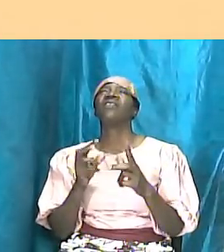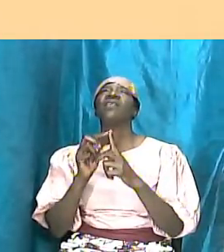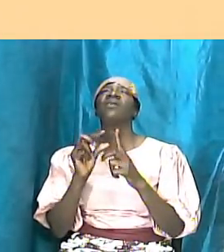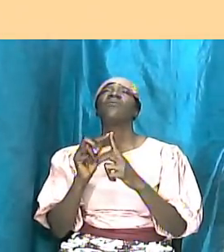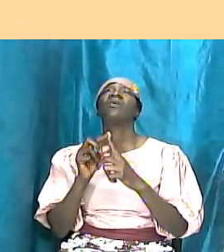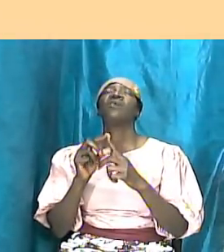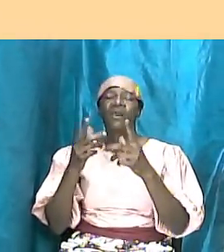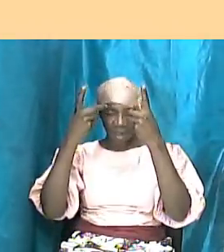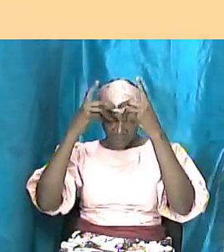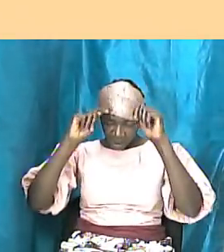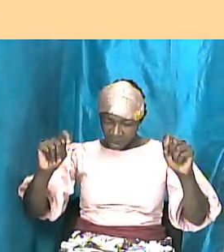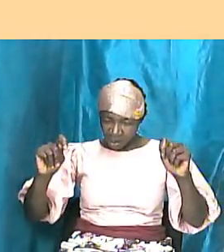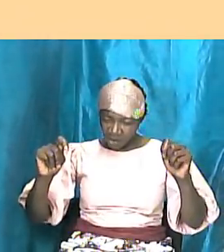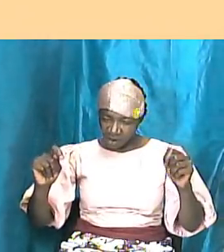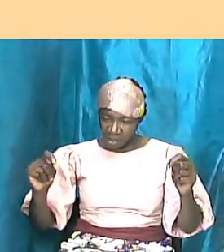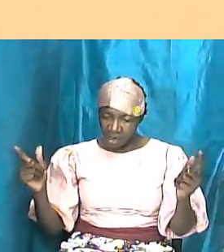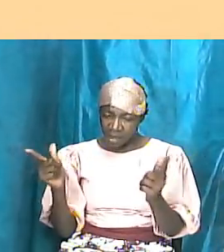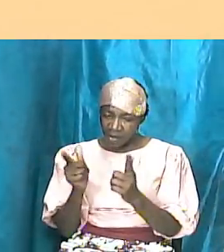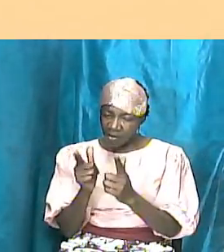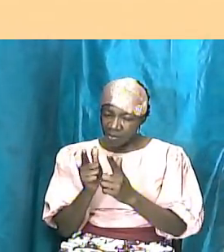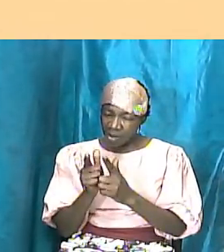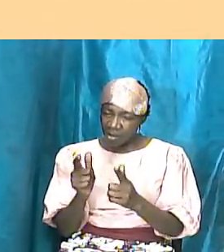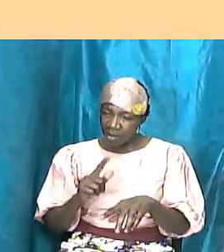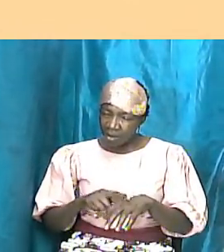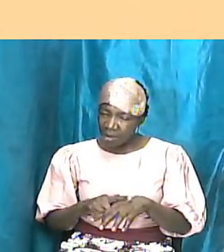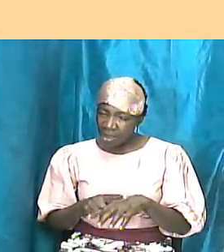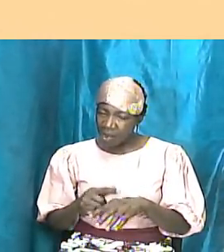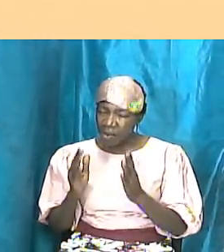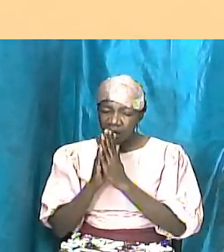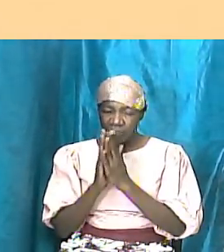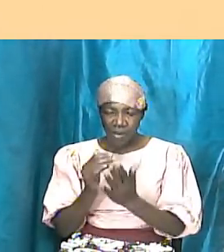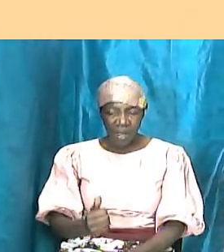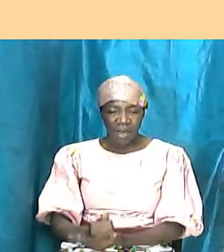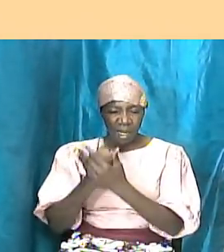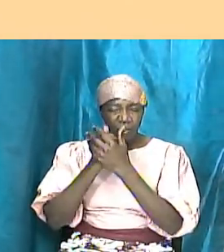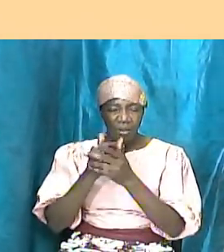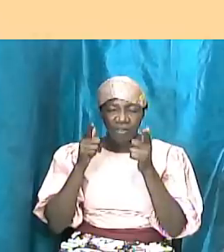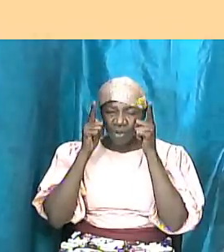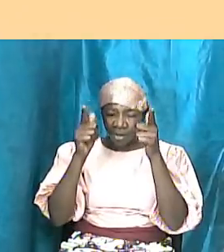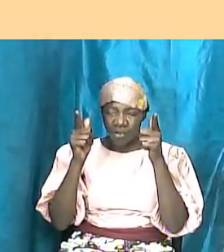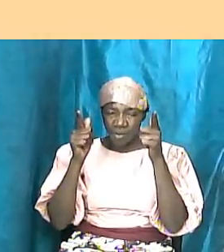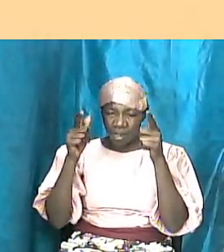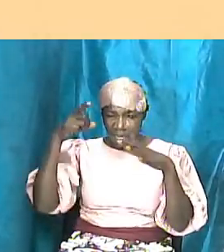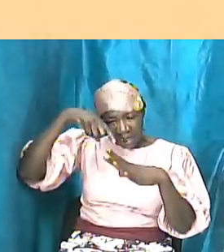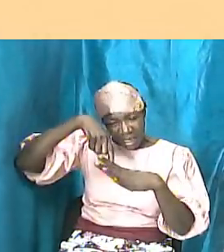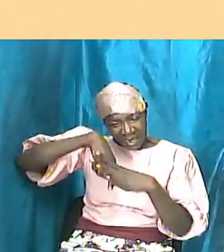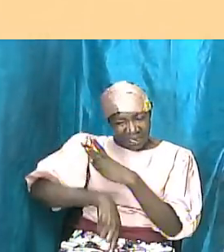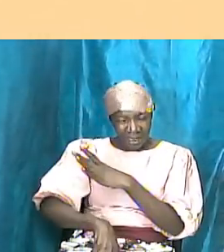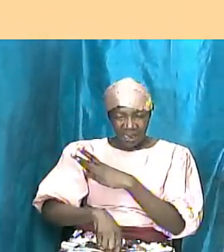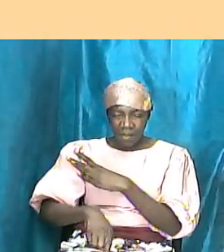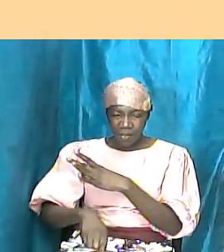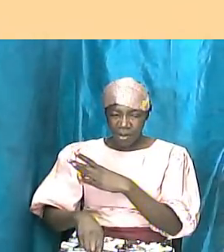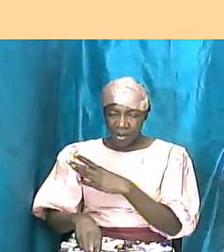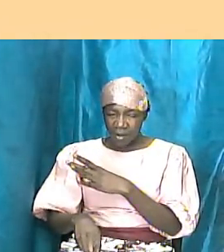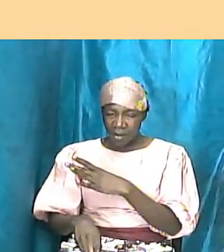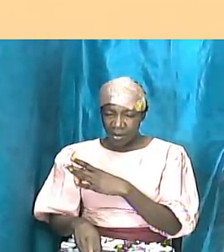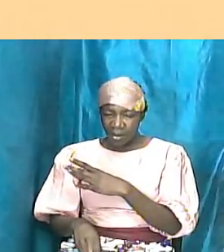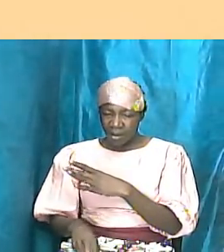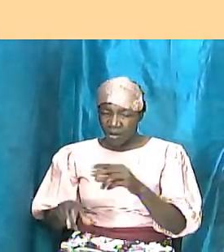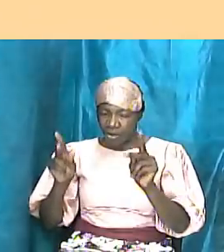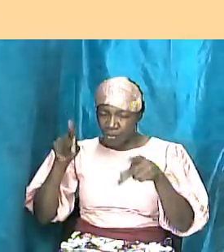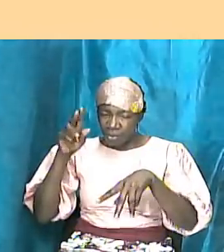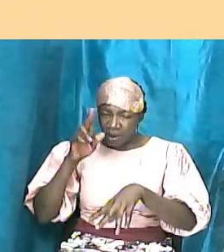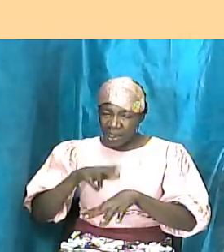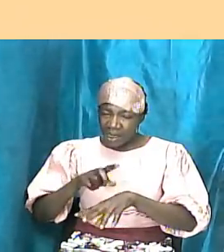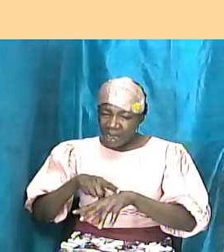this small series. I pray that you will help us to look a little deeper, to spend some more